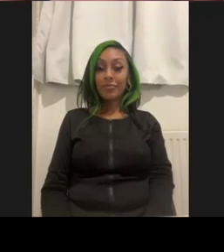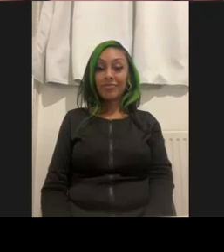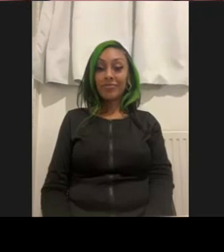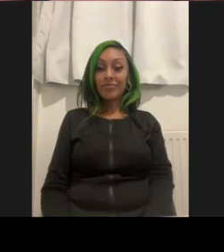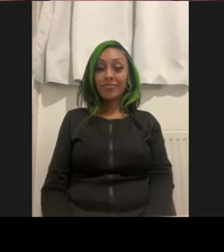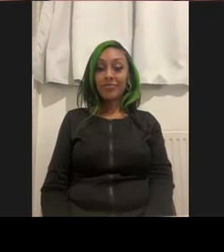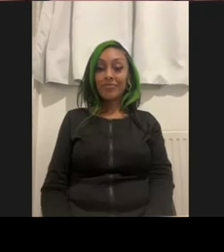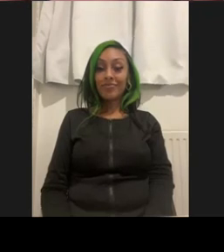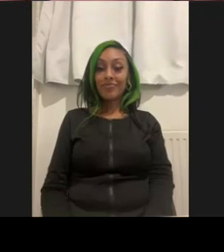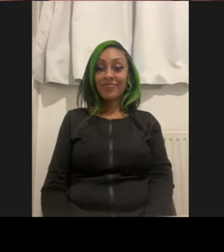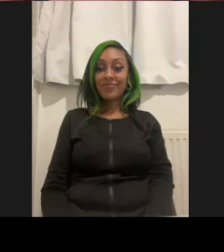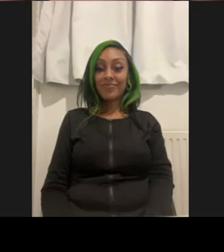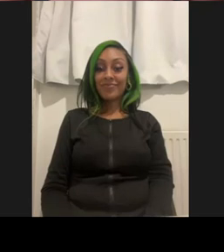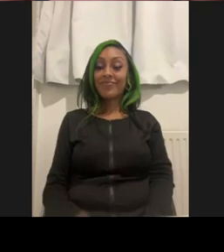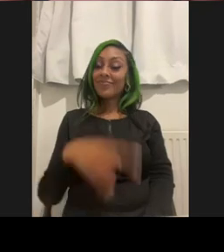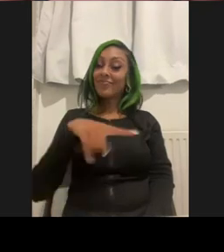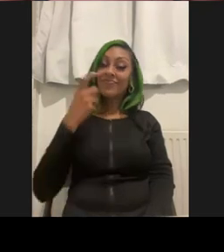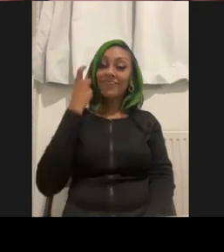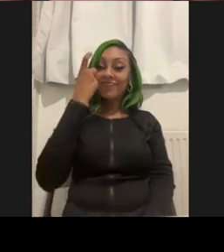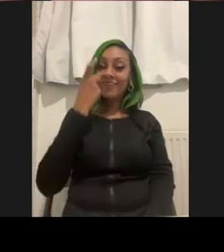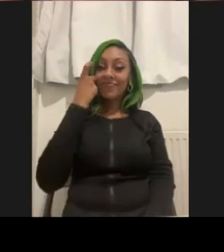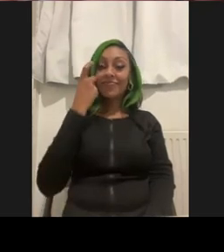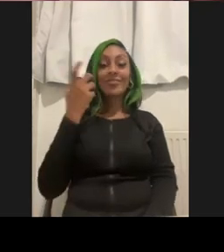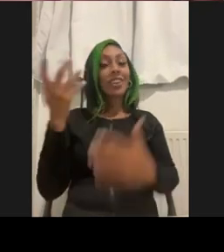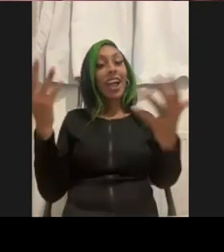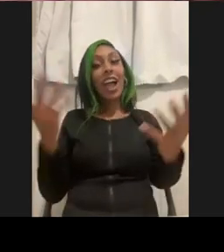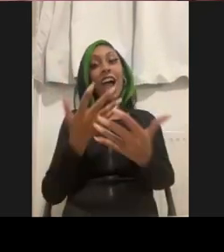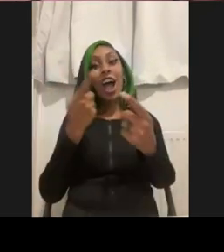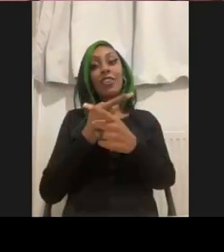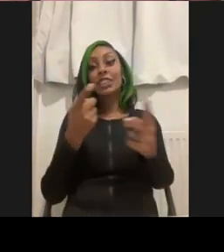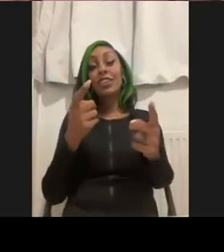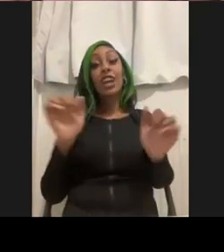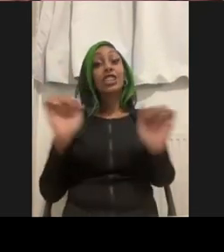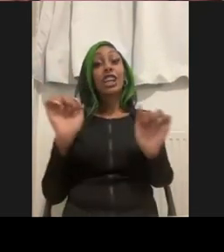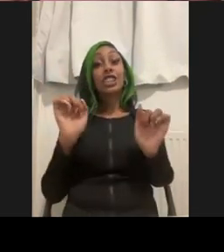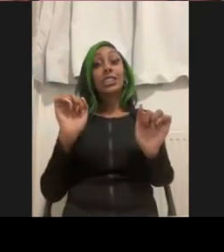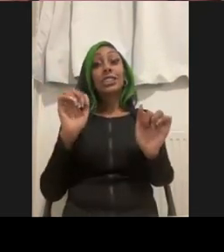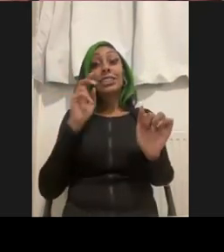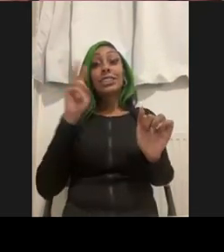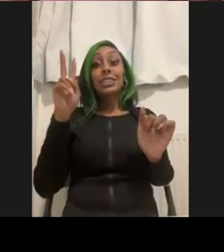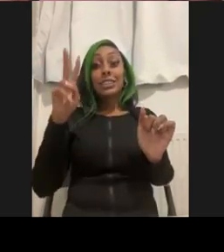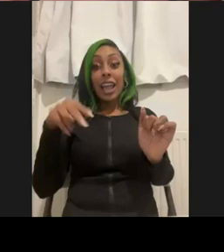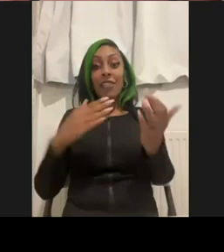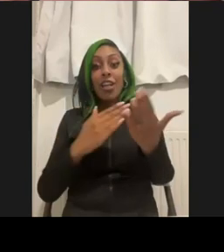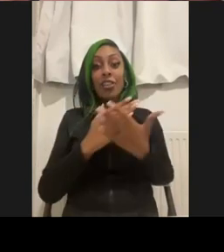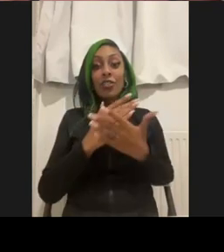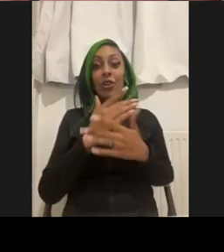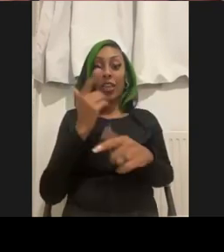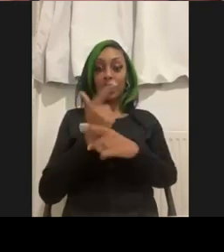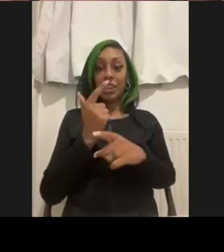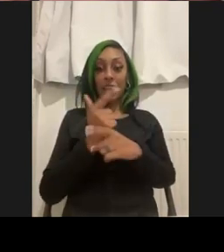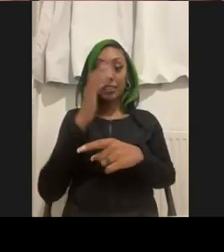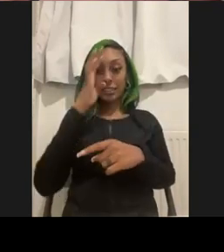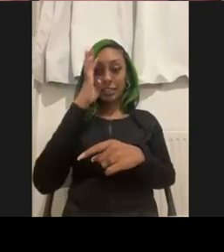If whilst we're thinking, I'd also encourage you, if you haven't already, to flick through the chat. And thank you very much to everyone